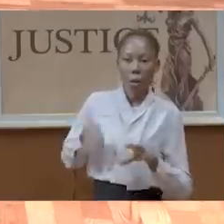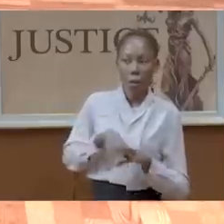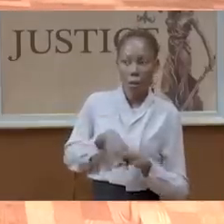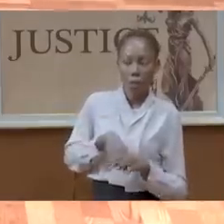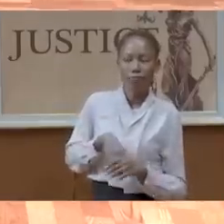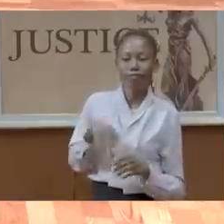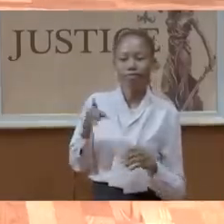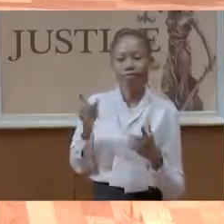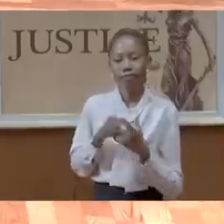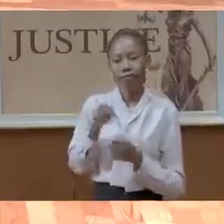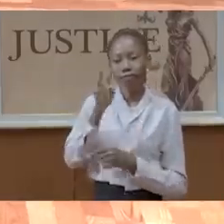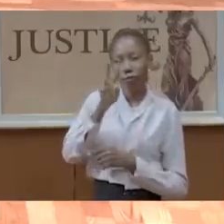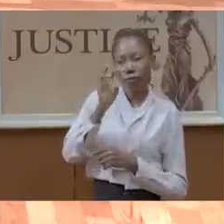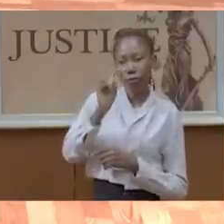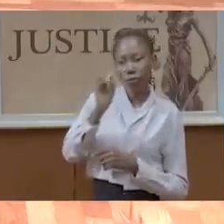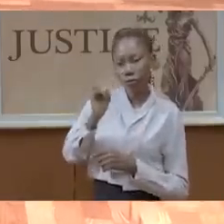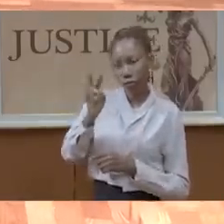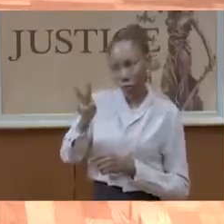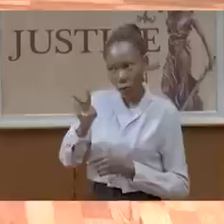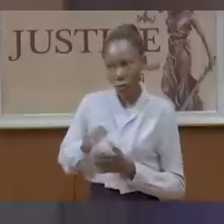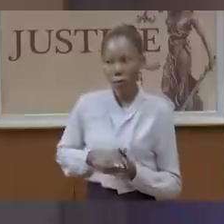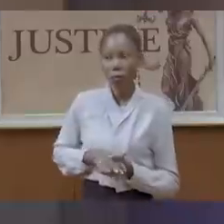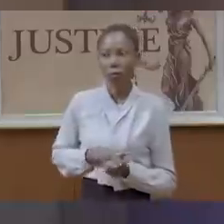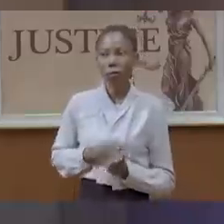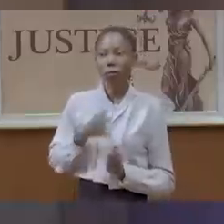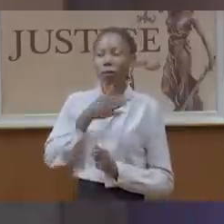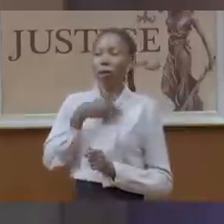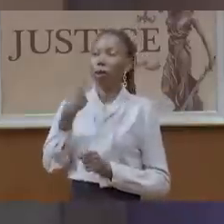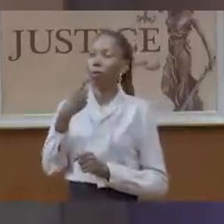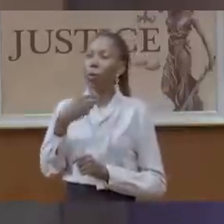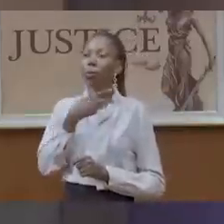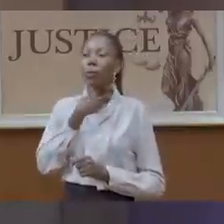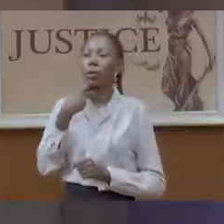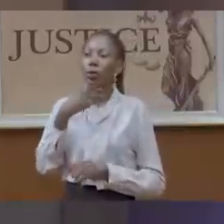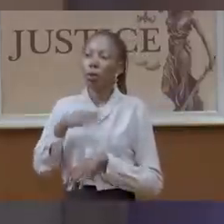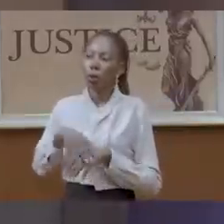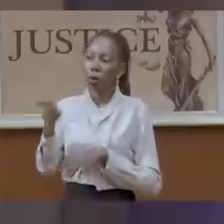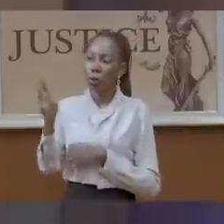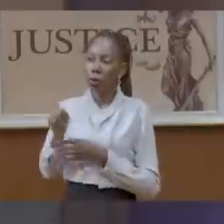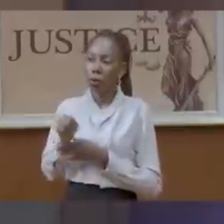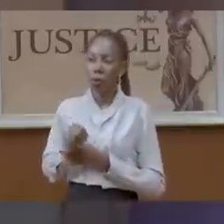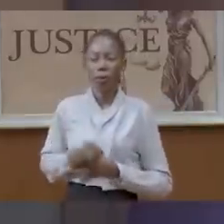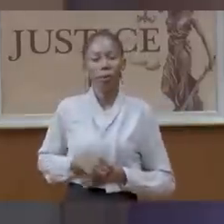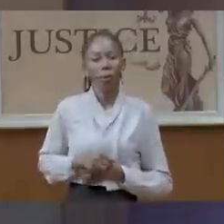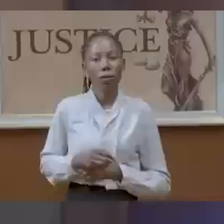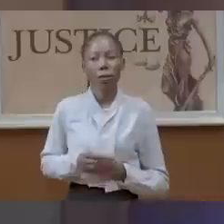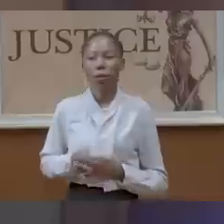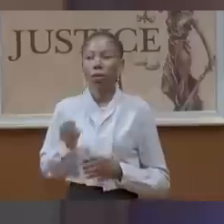met her in 2002. So we did the courtship for some months and we are planning the wedding. The pastor called us. He said we should sit down. And because I stayed with the